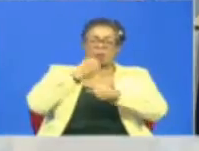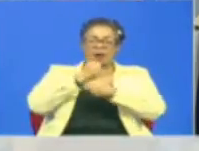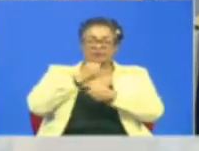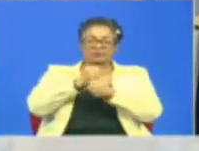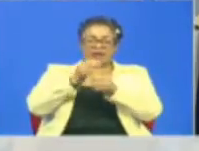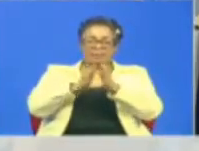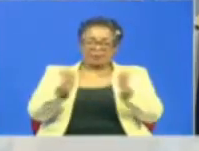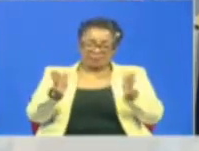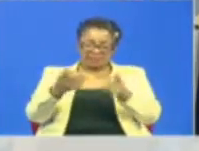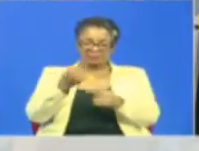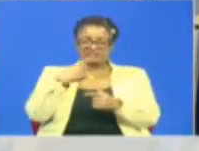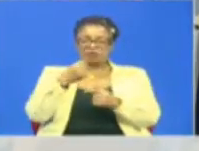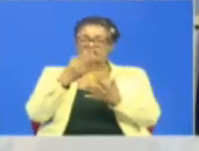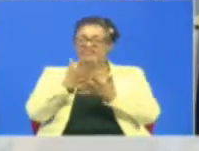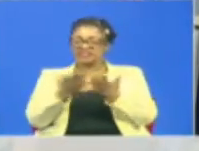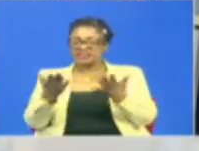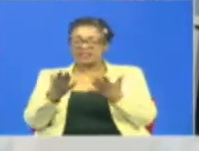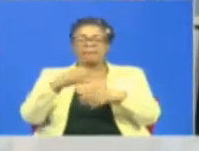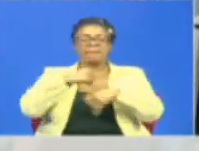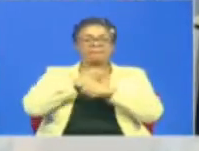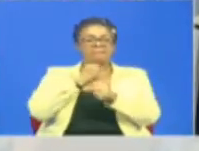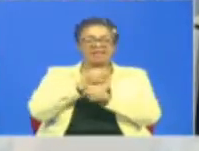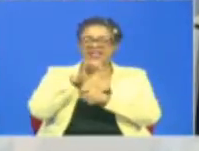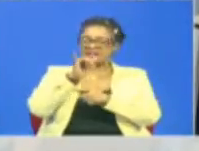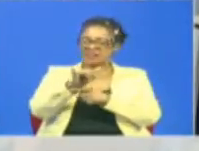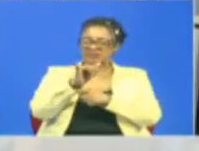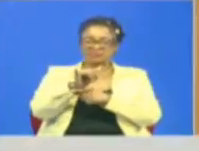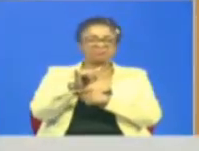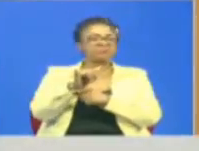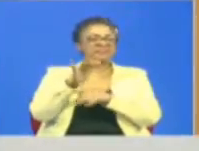facilities already reeling from the soaring number of